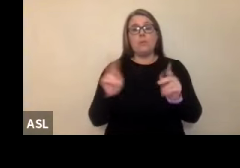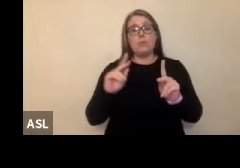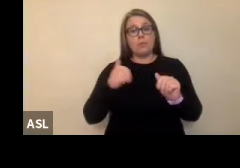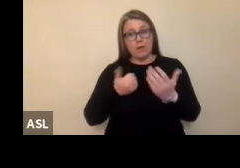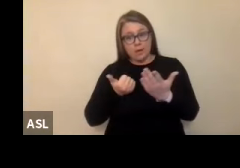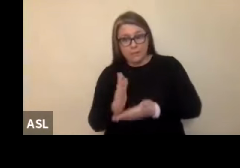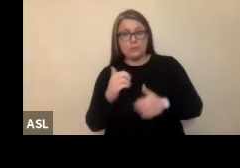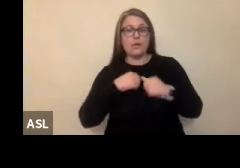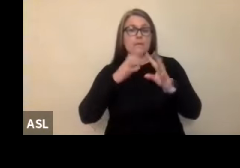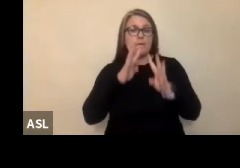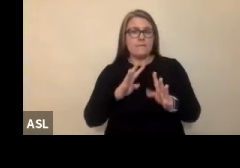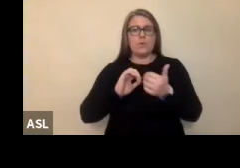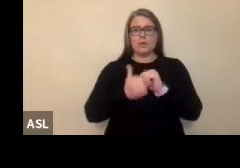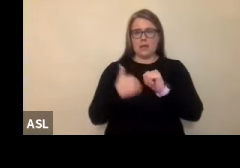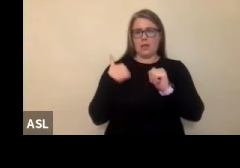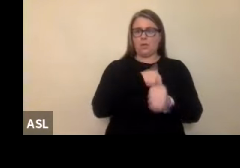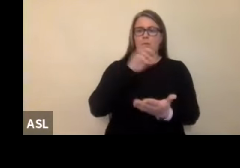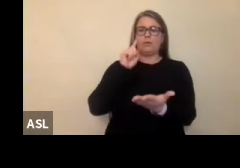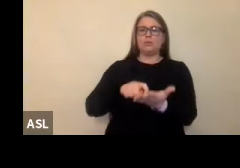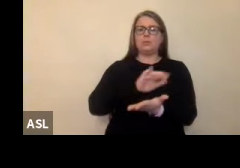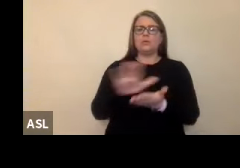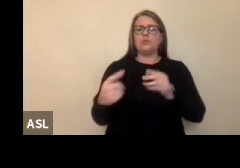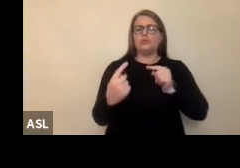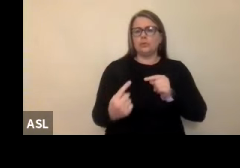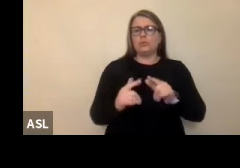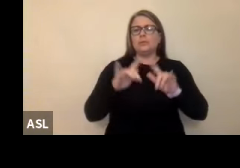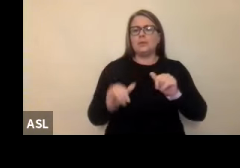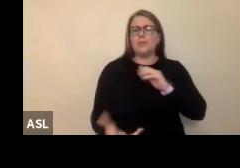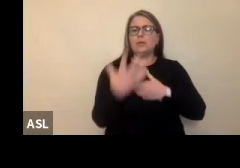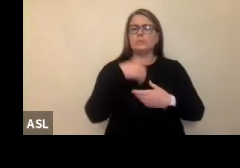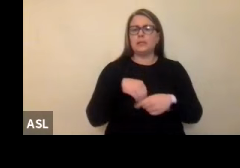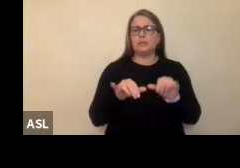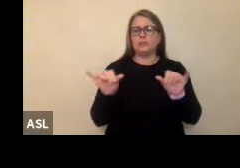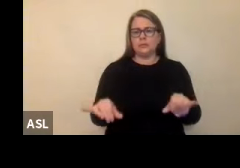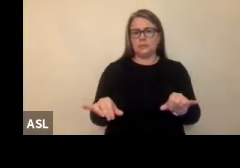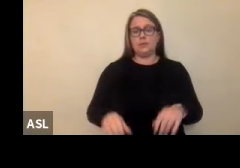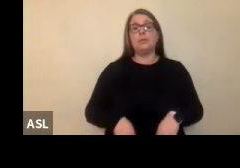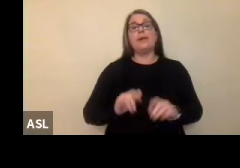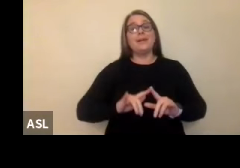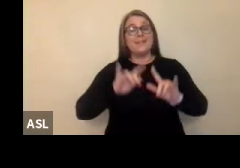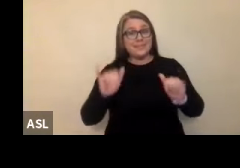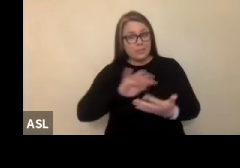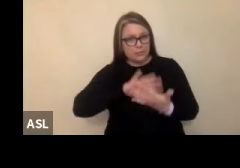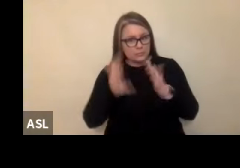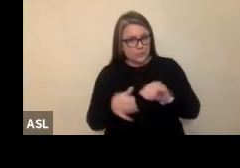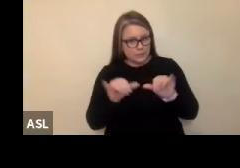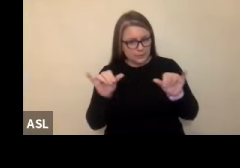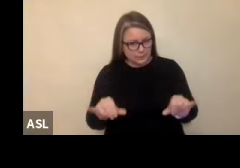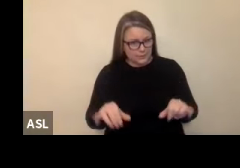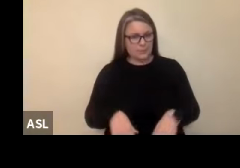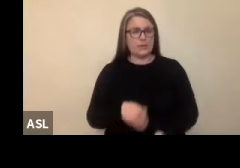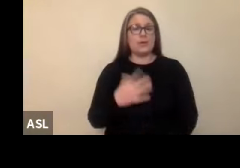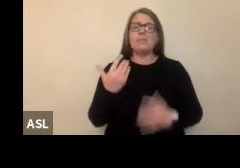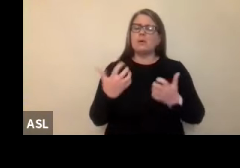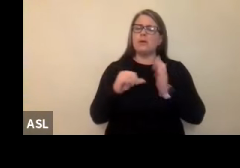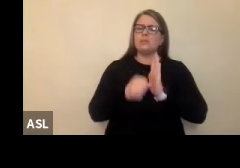actually engage this system, then how do we transform the system, right? And I think it's important to say, and I think that Amna got to this in whole kind